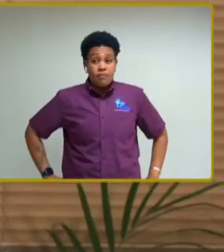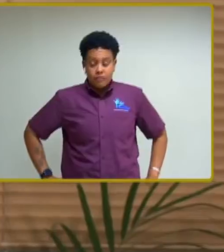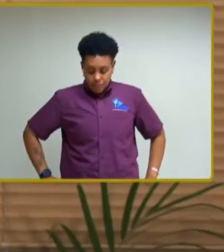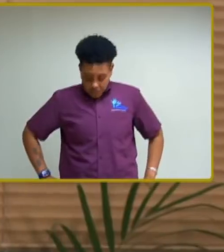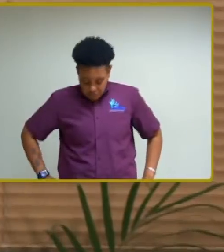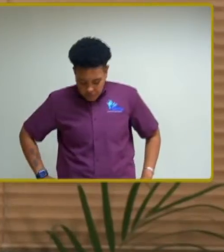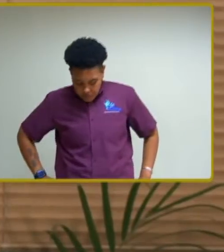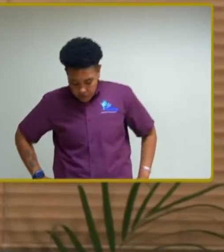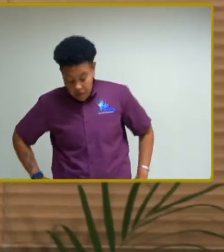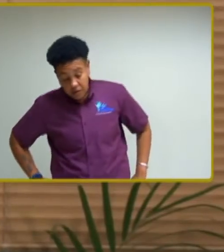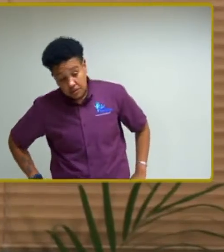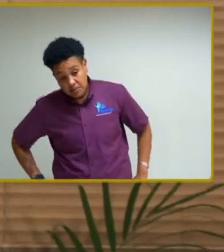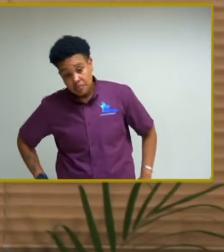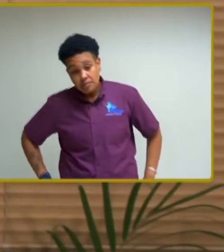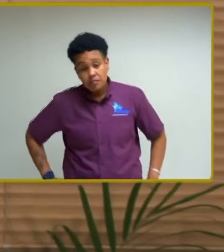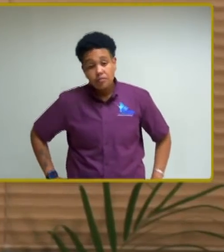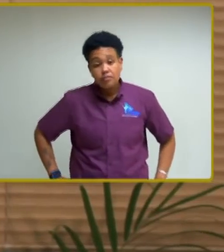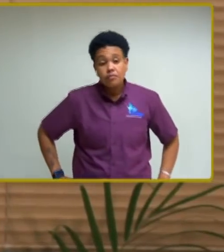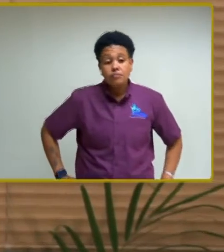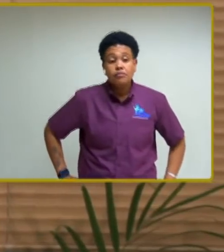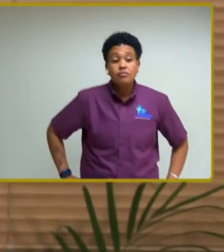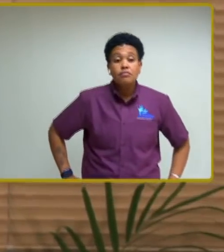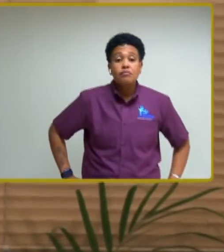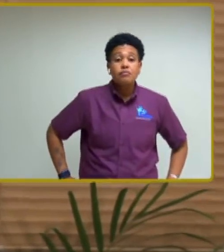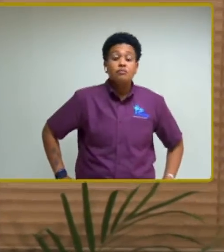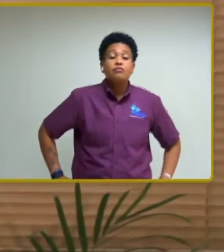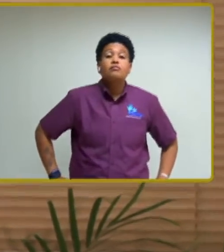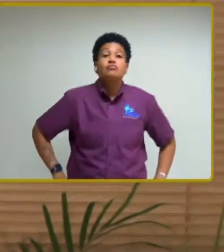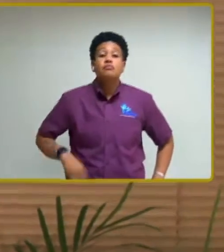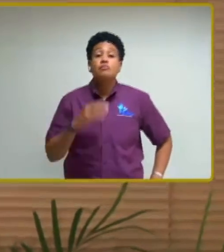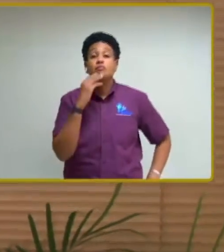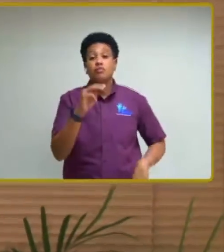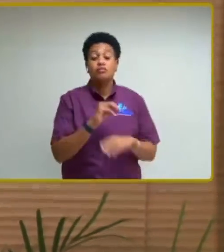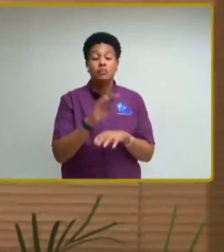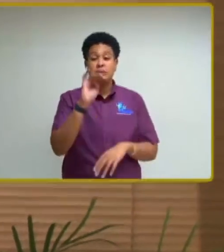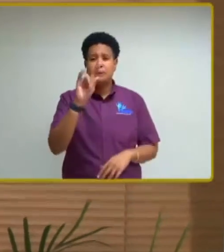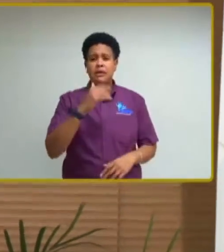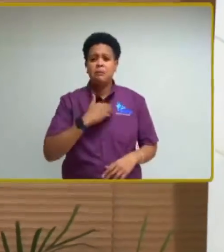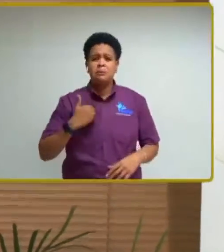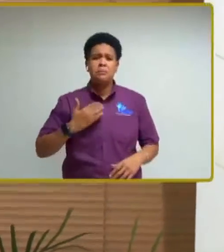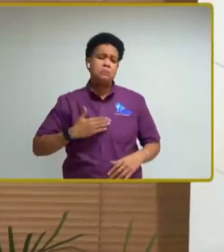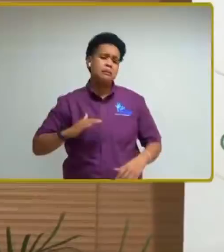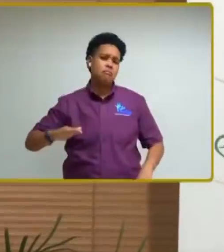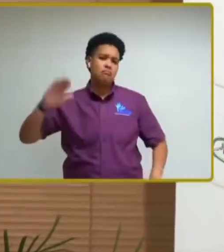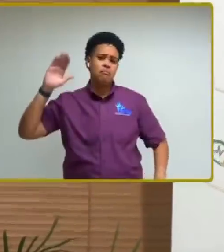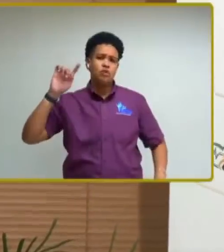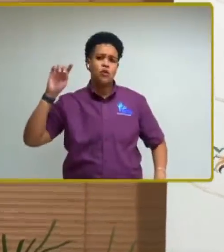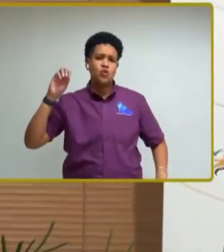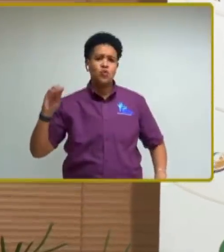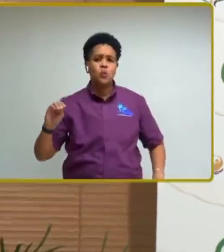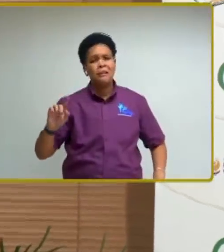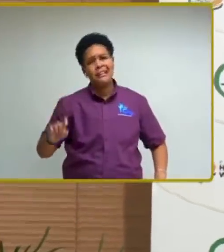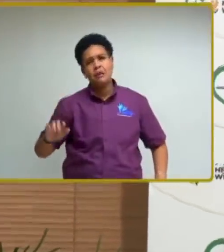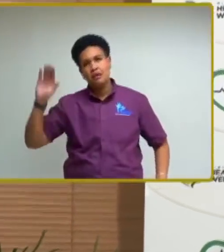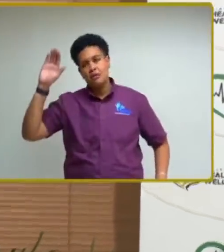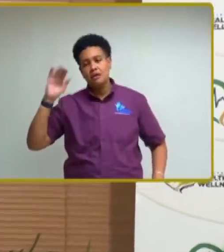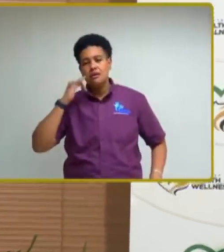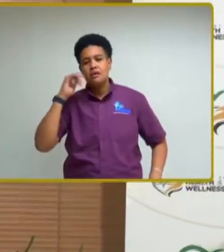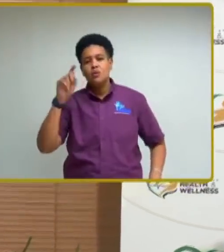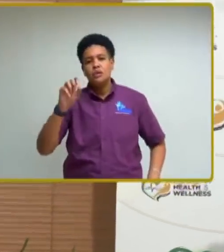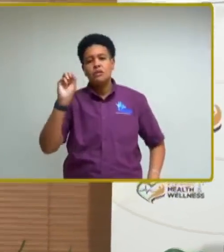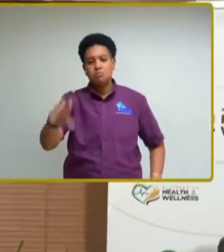Thank you very much, Minister. Just reminding our media colleagues to use the raised hand feature on Zoom to pose their